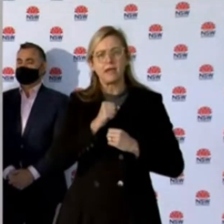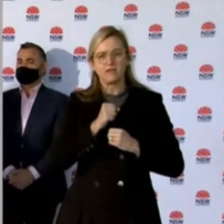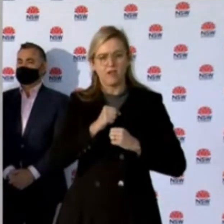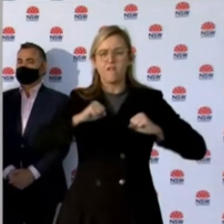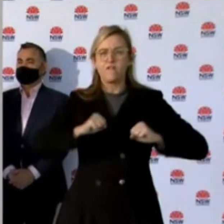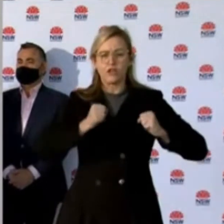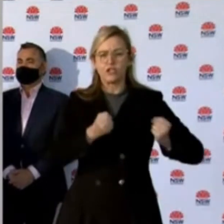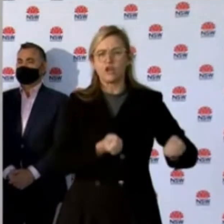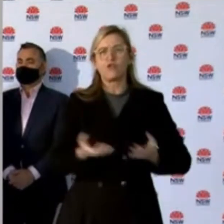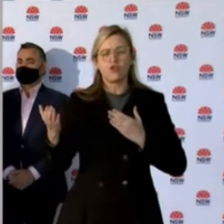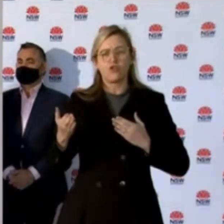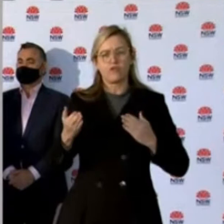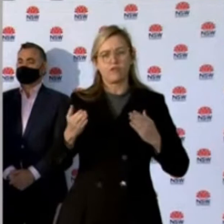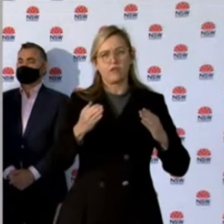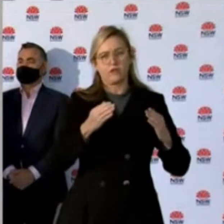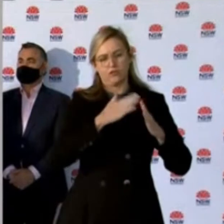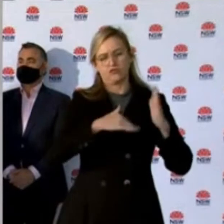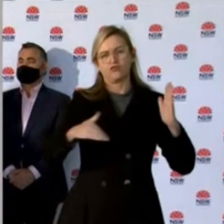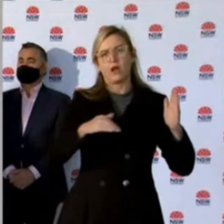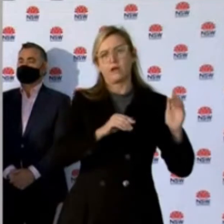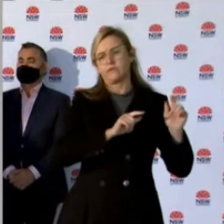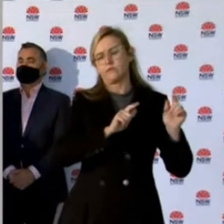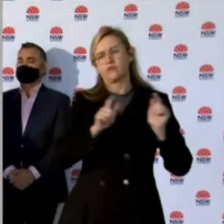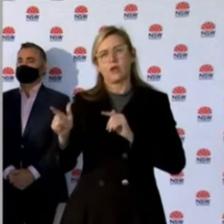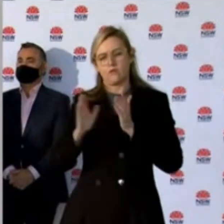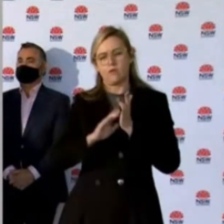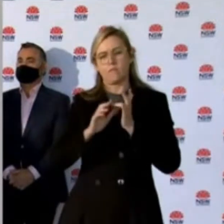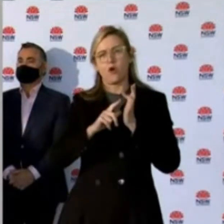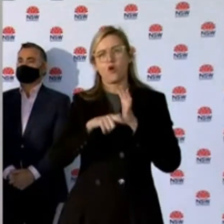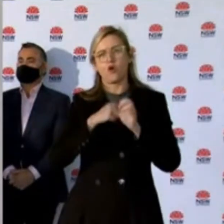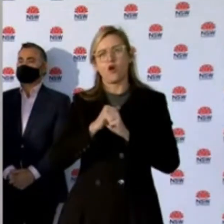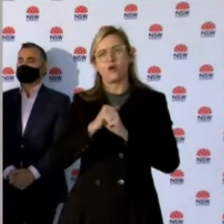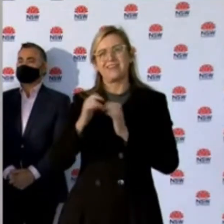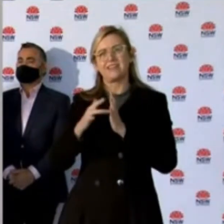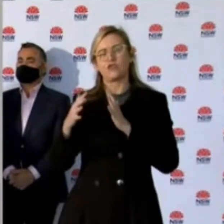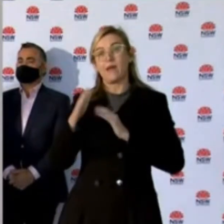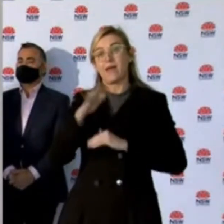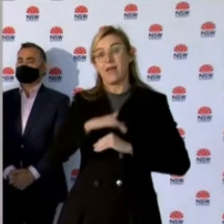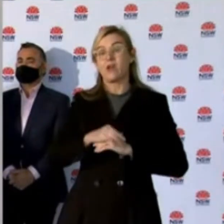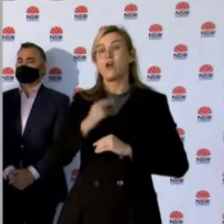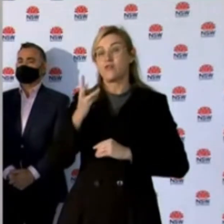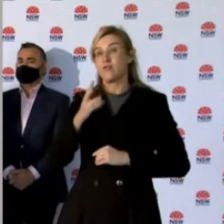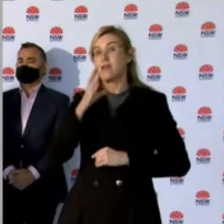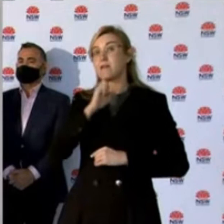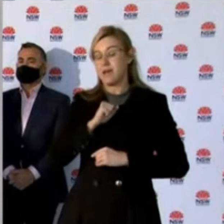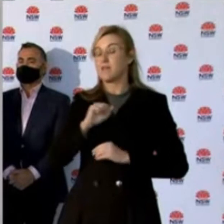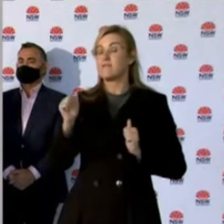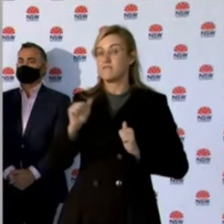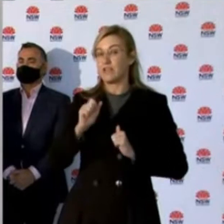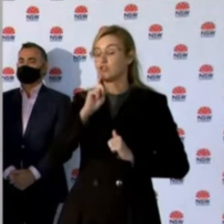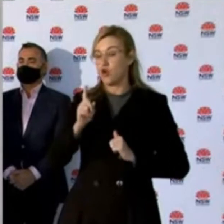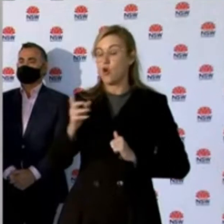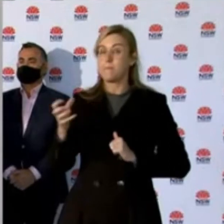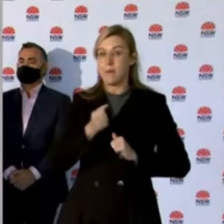up to Molong in the Central West. Those 3 gentlemen have been issued court attendance notices. What I